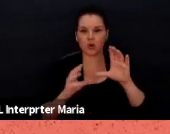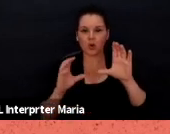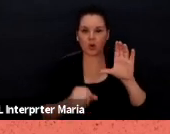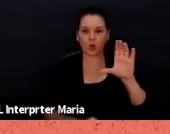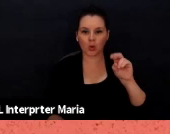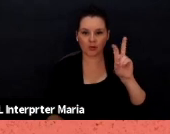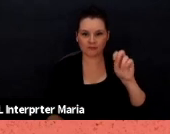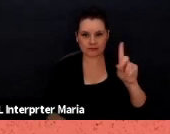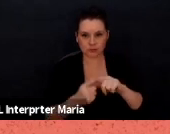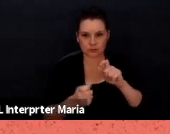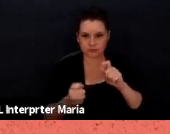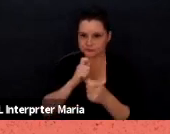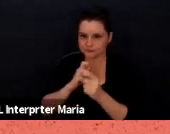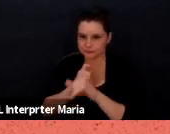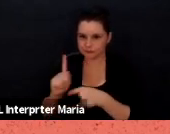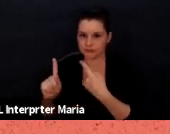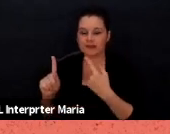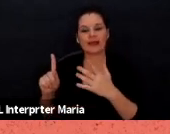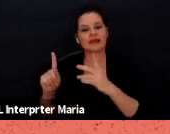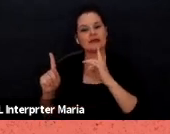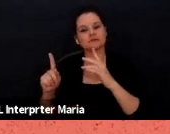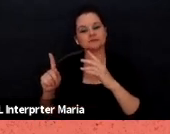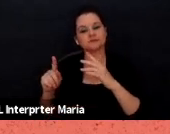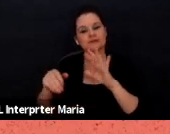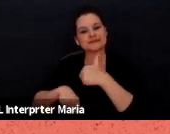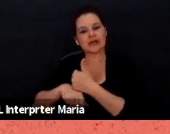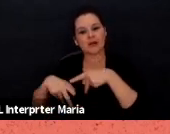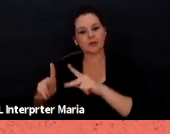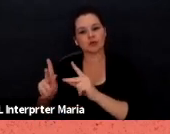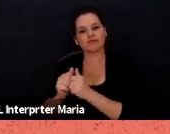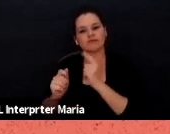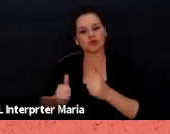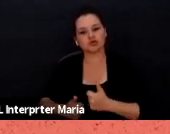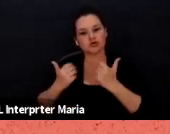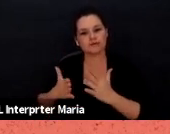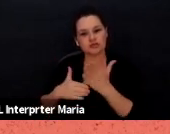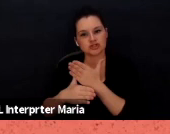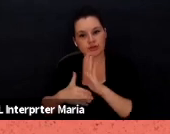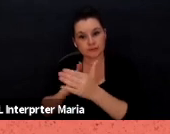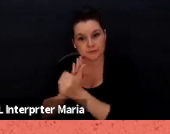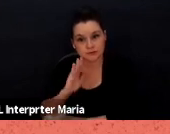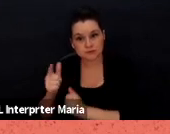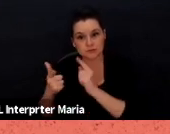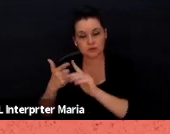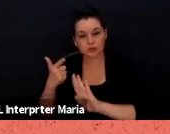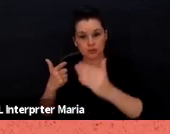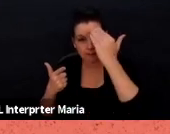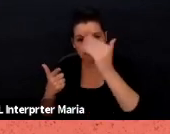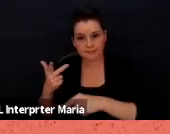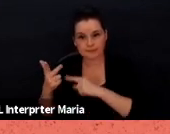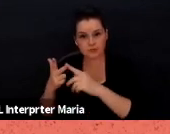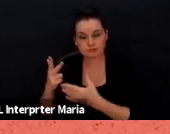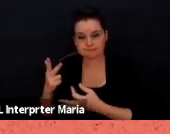this as creating opportunities for survivors to share their skills, their knowledge, their talents,